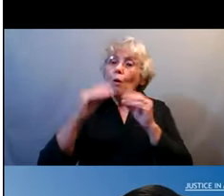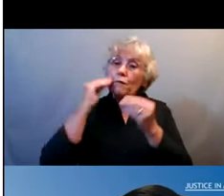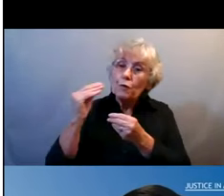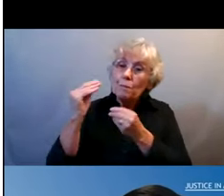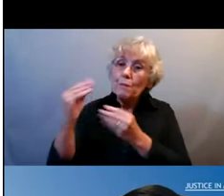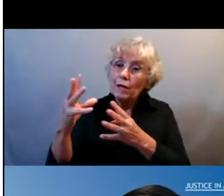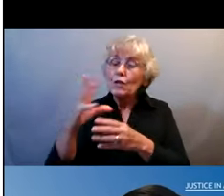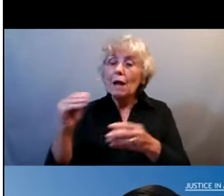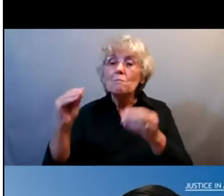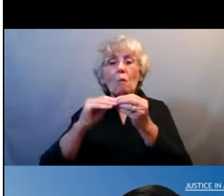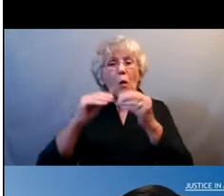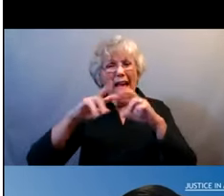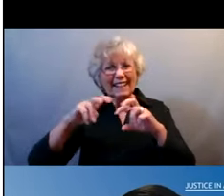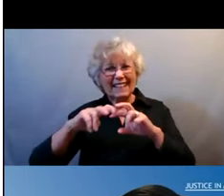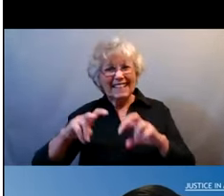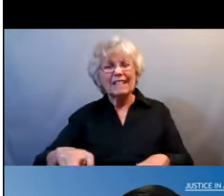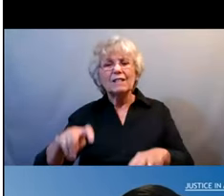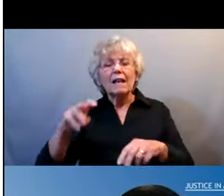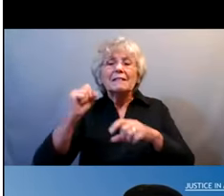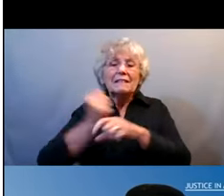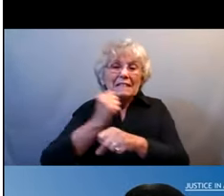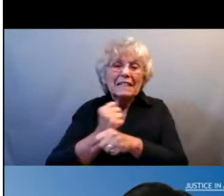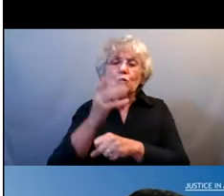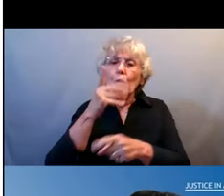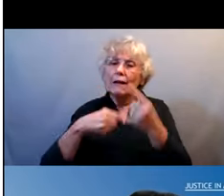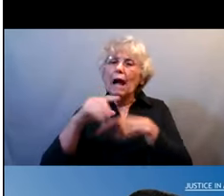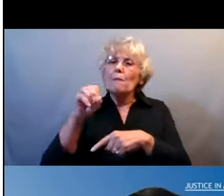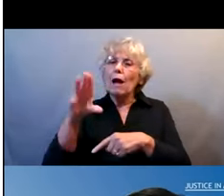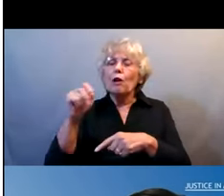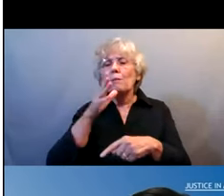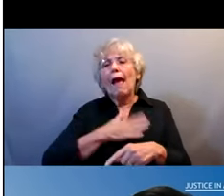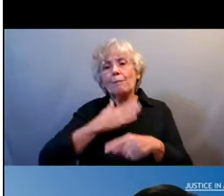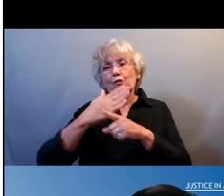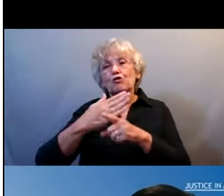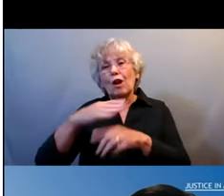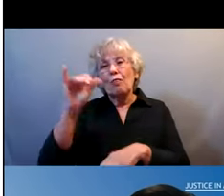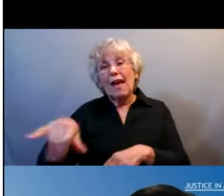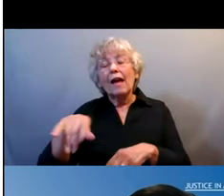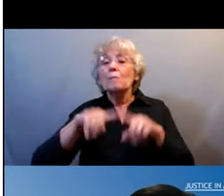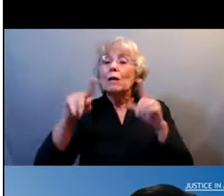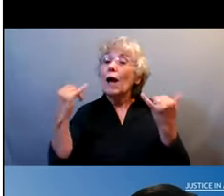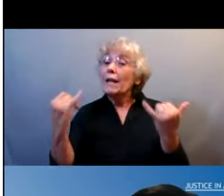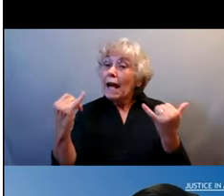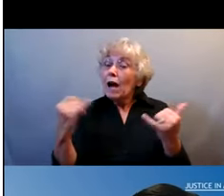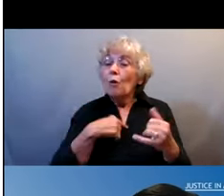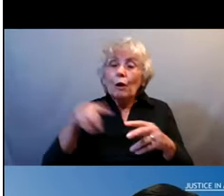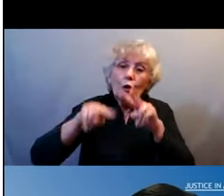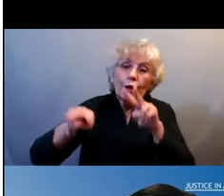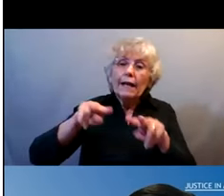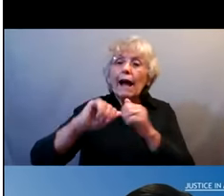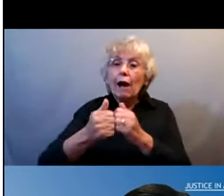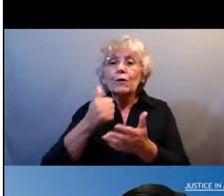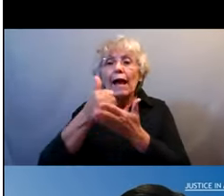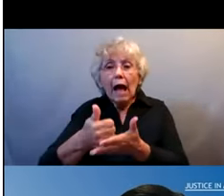more analytics will come out in terms of your questions, which we would be happy to share. But at this point right now, we are looking at how to help and support